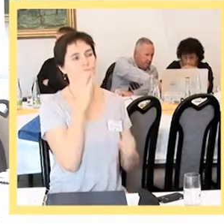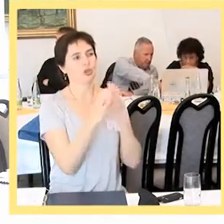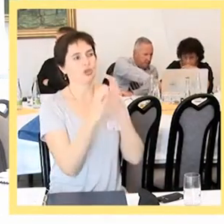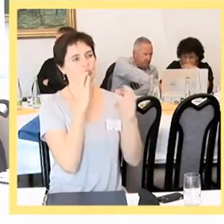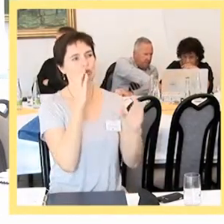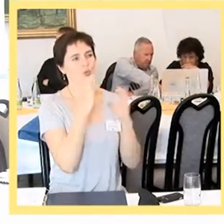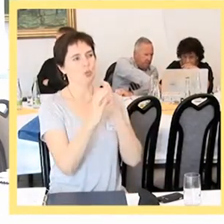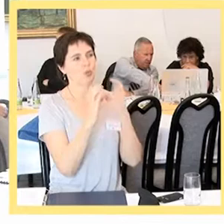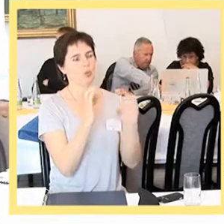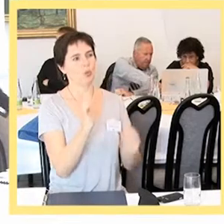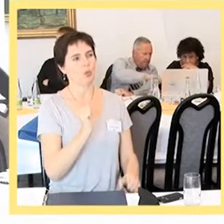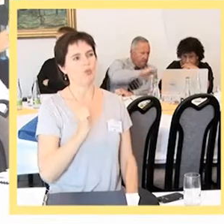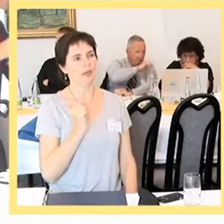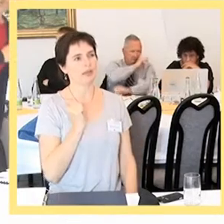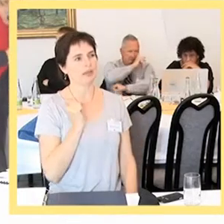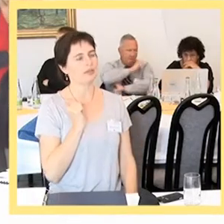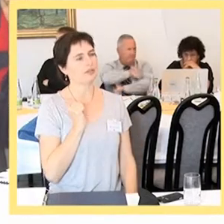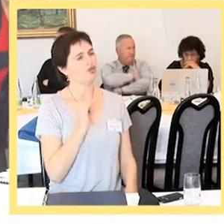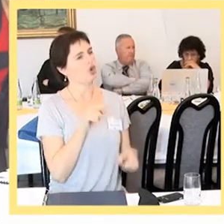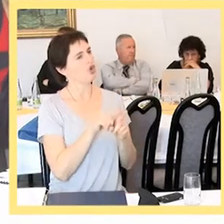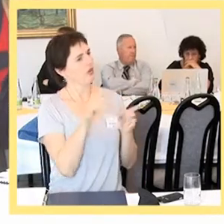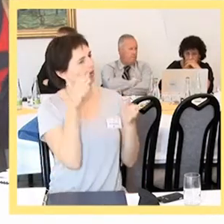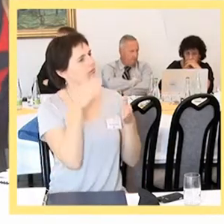was a significant issue for us in the exercise.